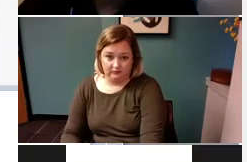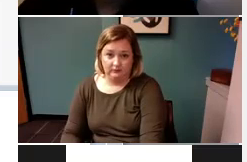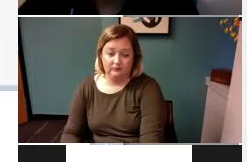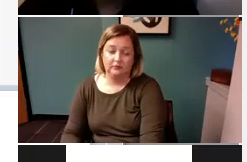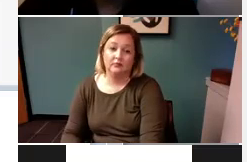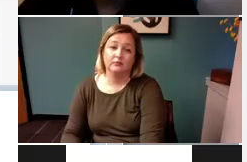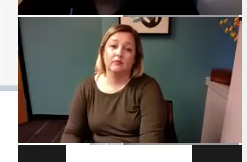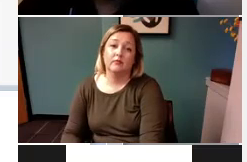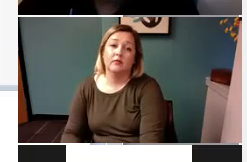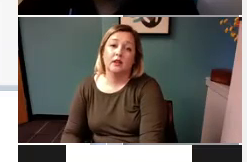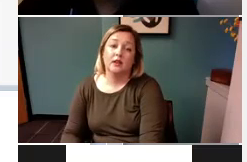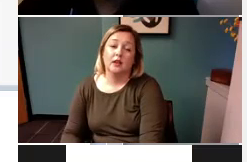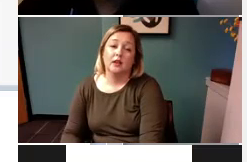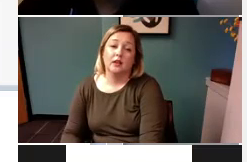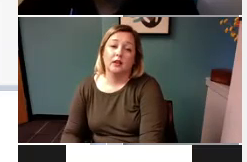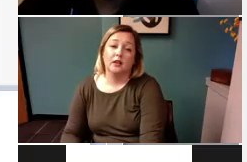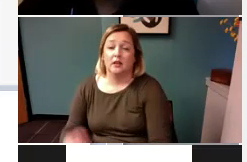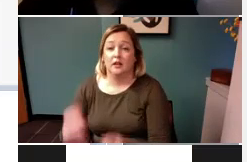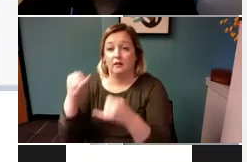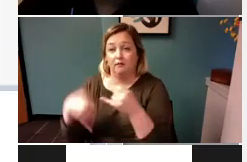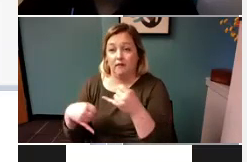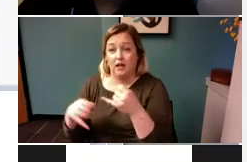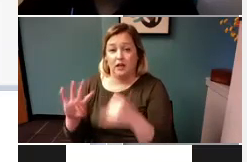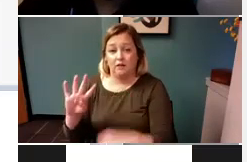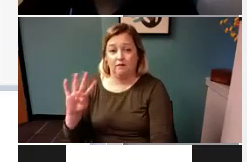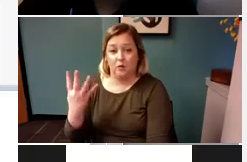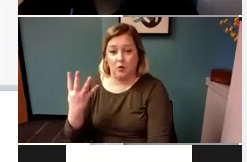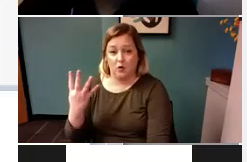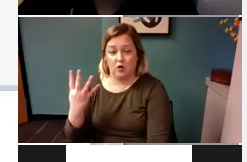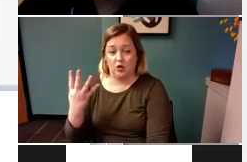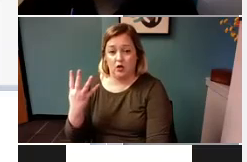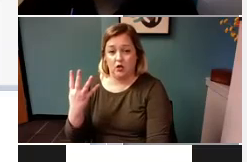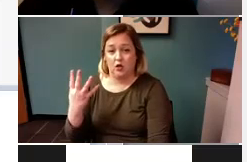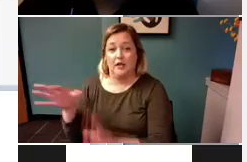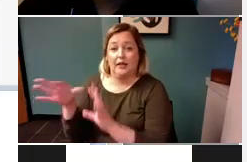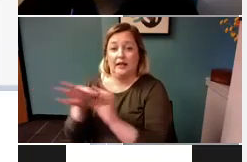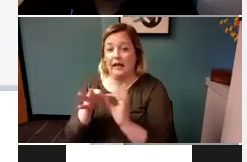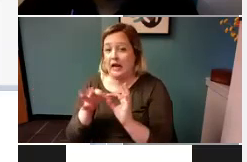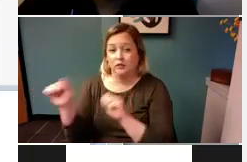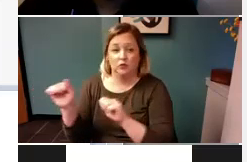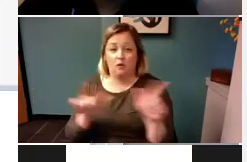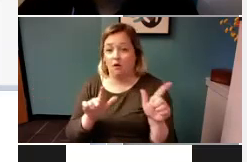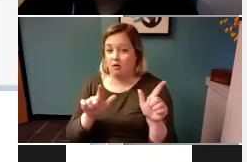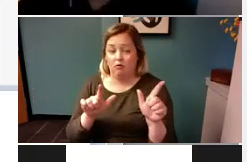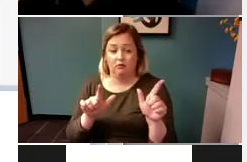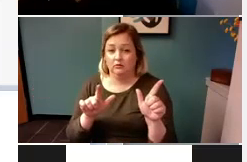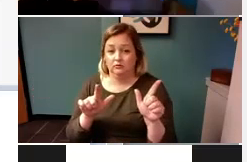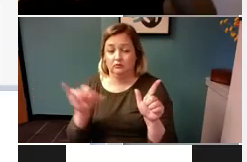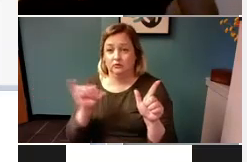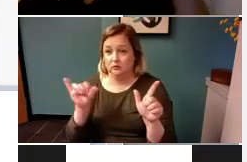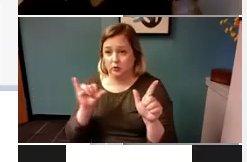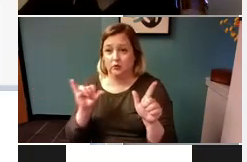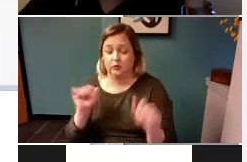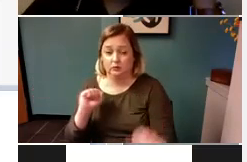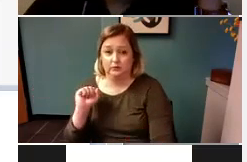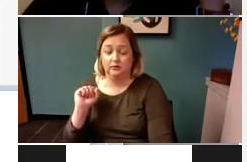here. And finally, node 4 would also connect to all other nodes. It is already connected to these 4 nodes. So it will also, these 3 nodes.